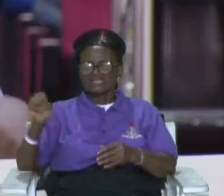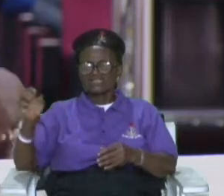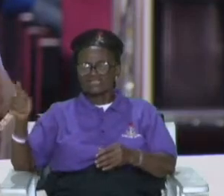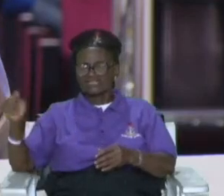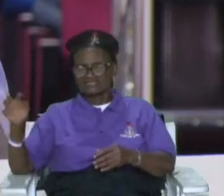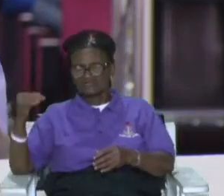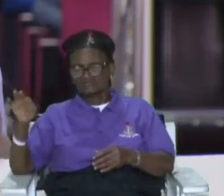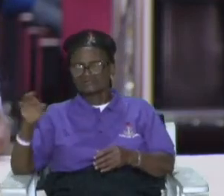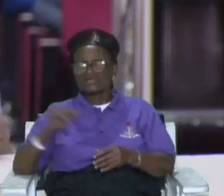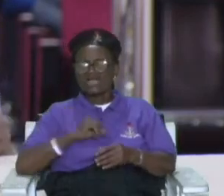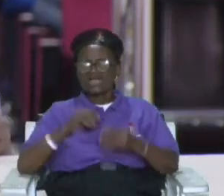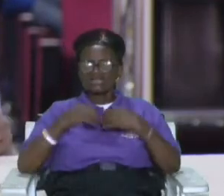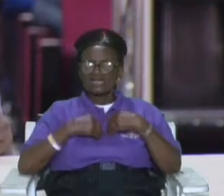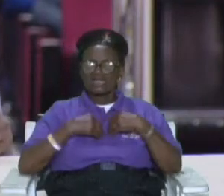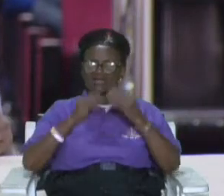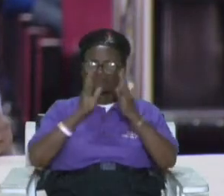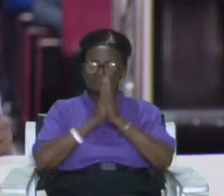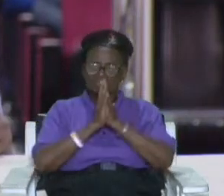I have prayed,